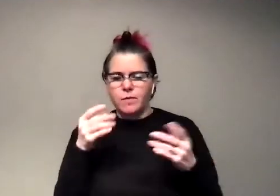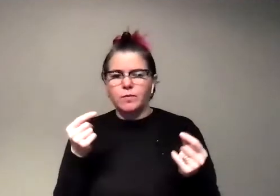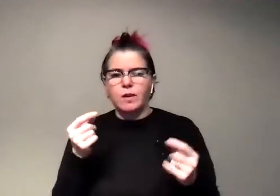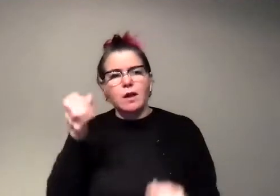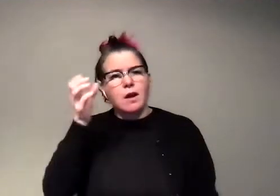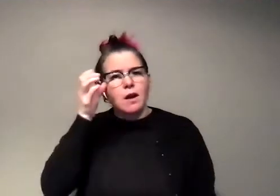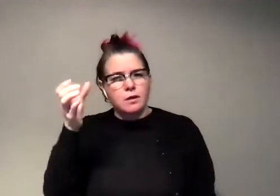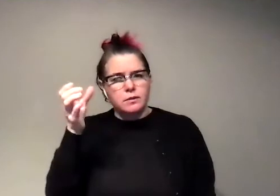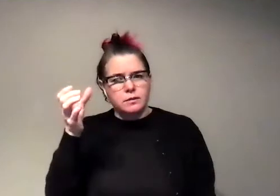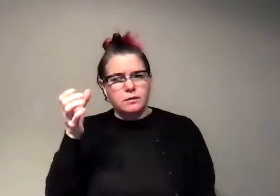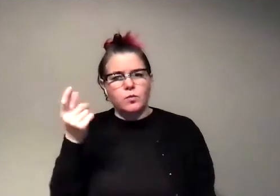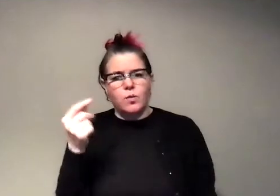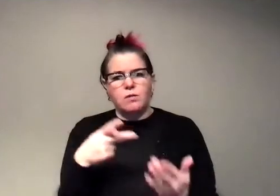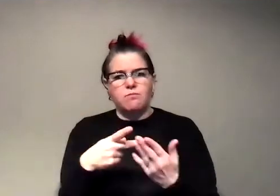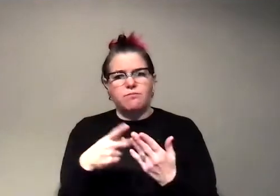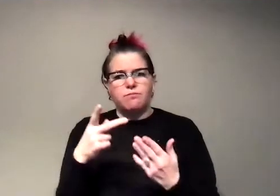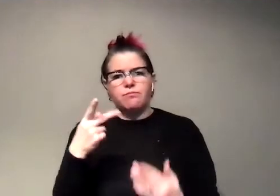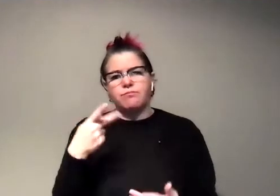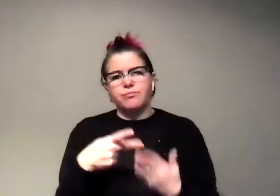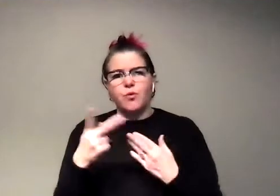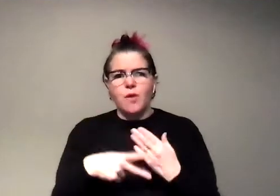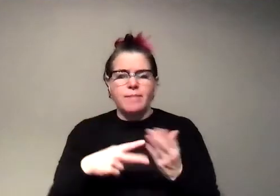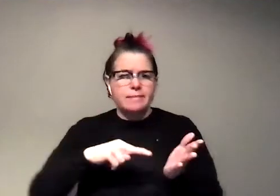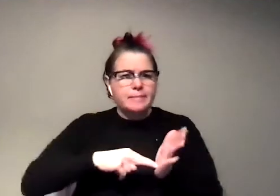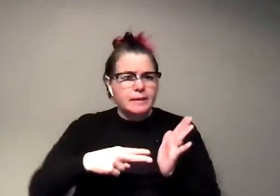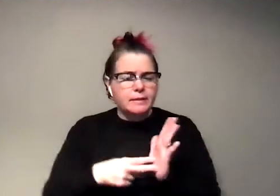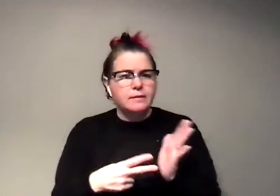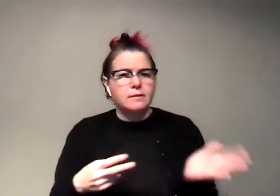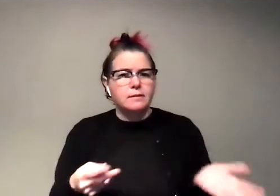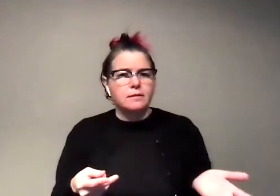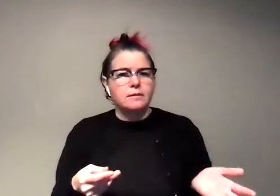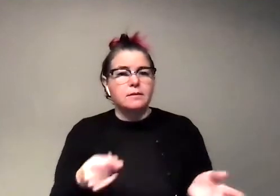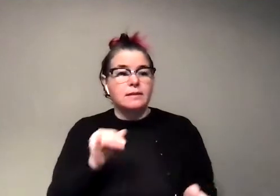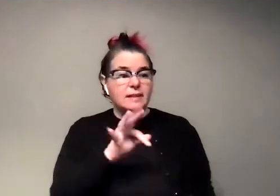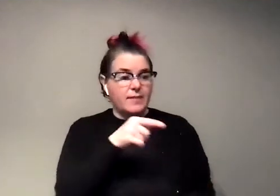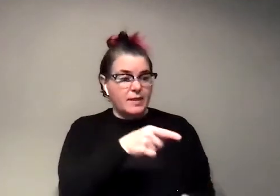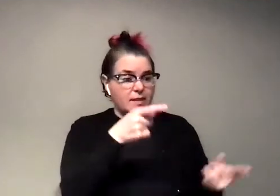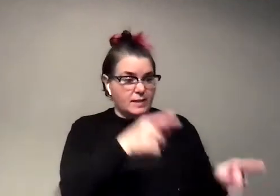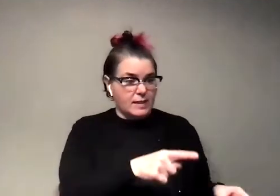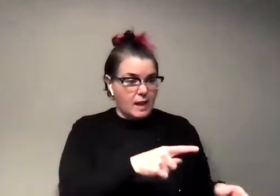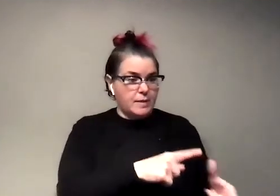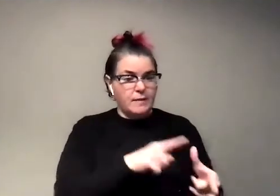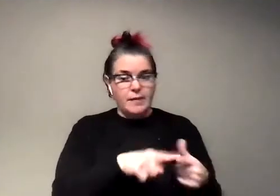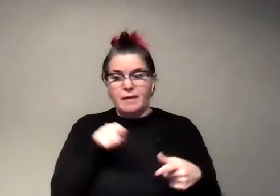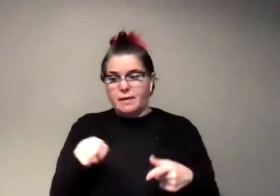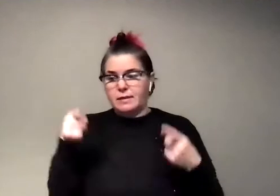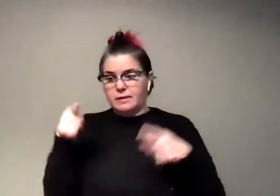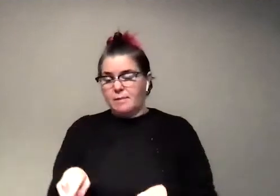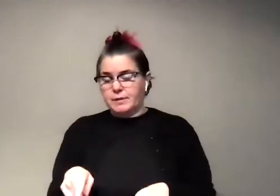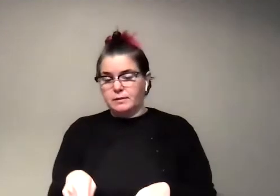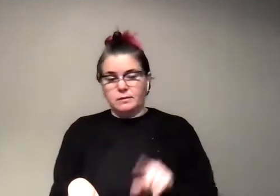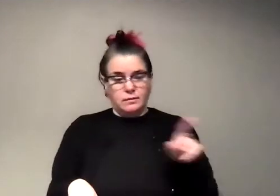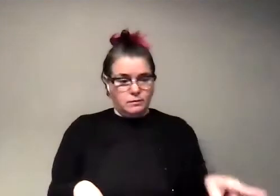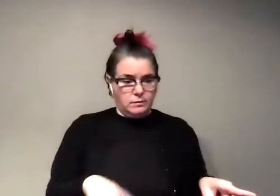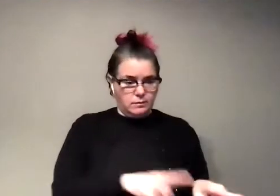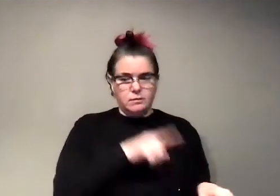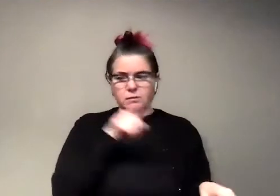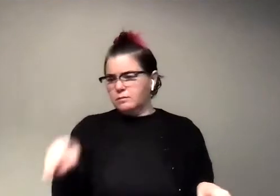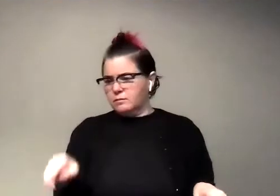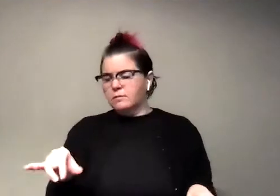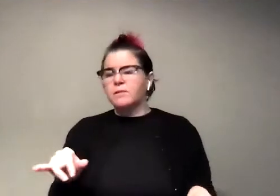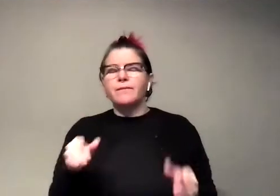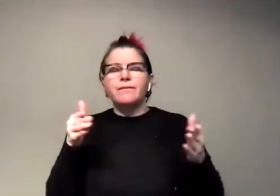concepts of what programming is. Like, if this happens, then that happens, right? That's what you want to like focus